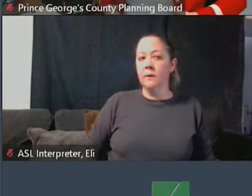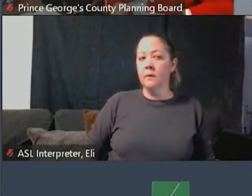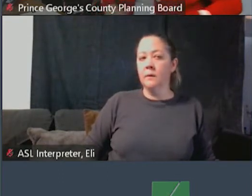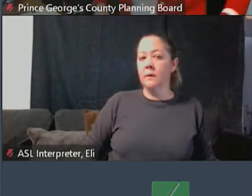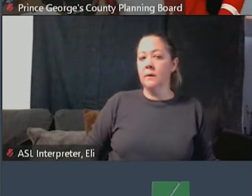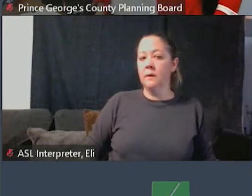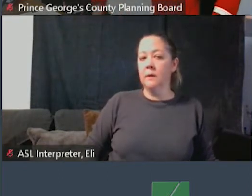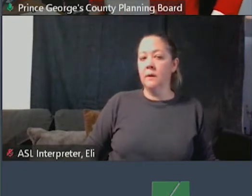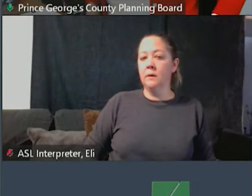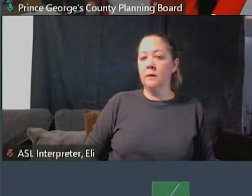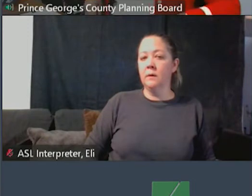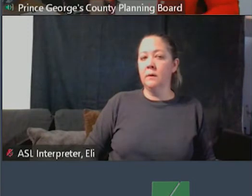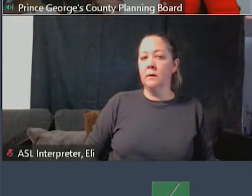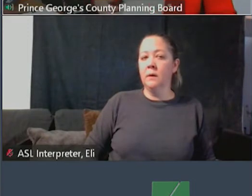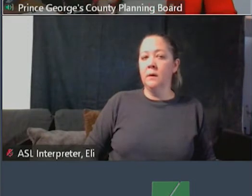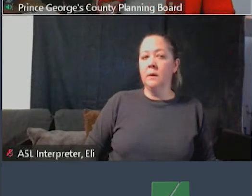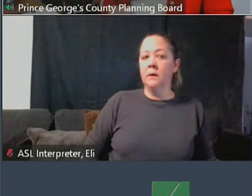Okay.